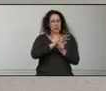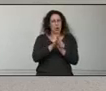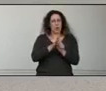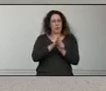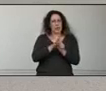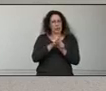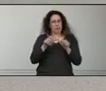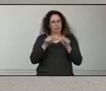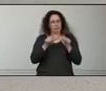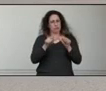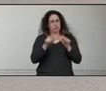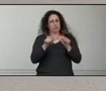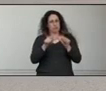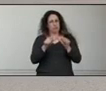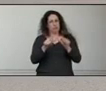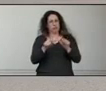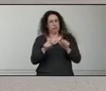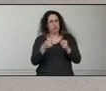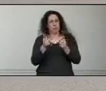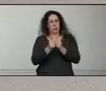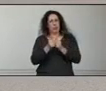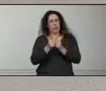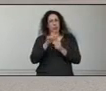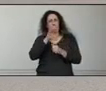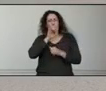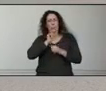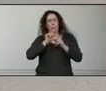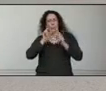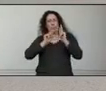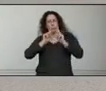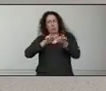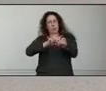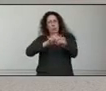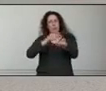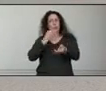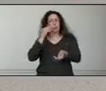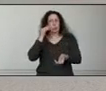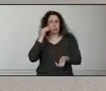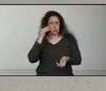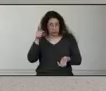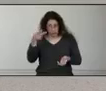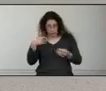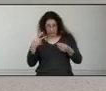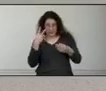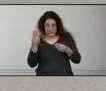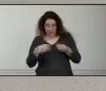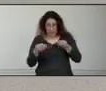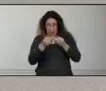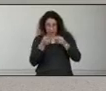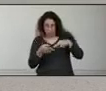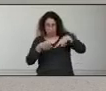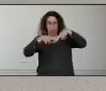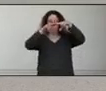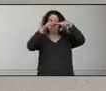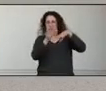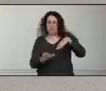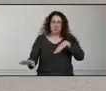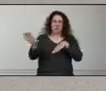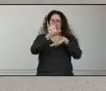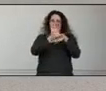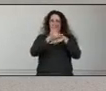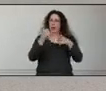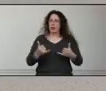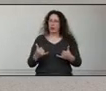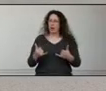nursing homes since the outbreak even started. Are you seeing more of a spike? Are you seeing more cases now?